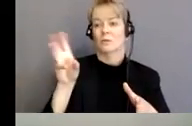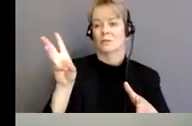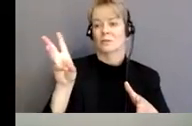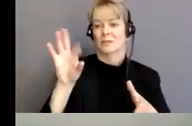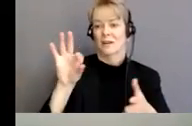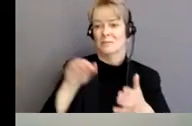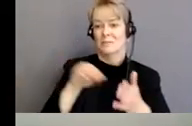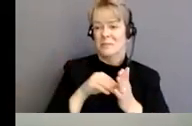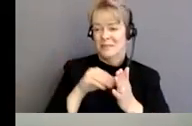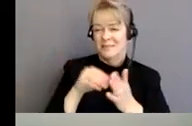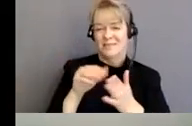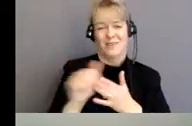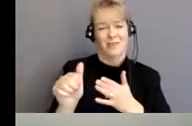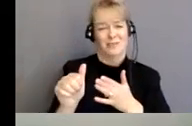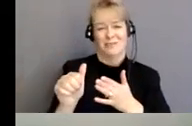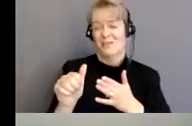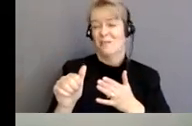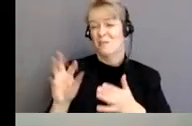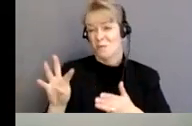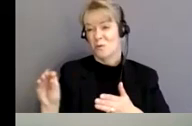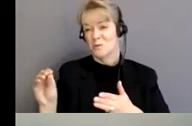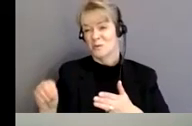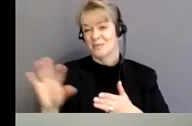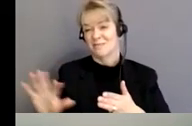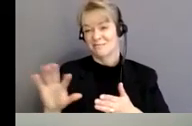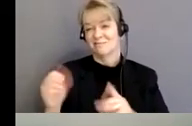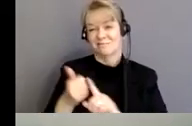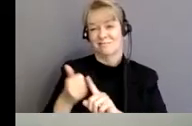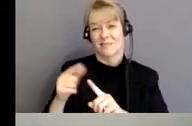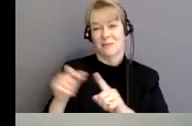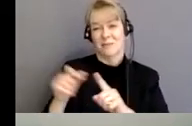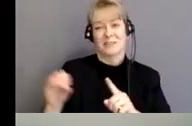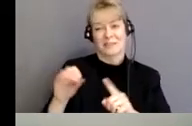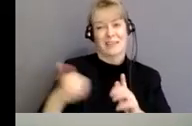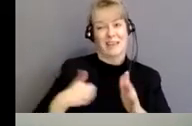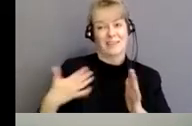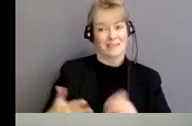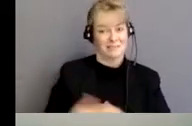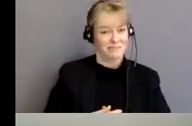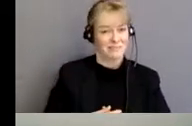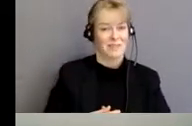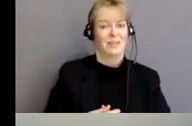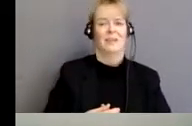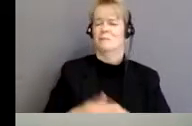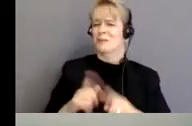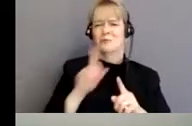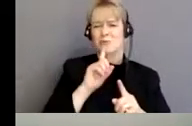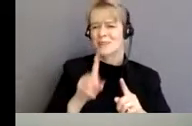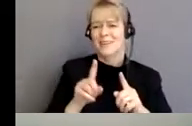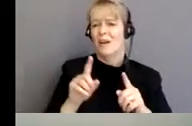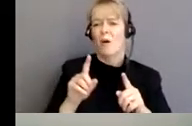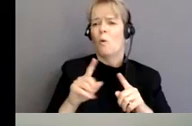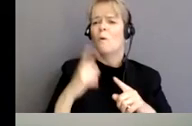just a Ponzi scheme using technology, essentially. It was a crypto asset trading platform. There's a really great report you can find on the